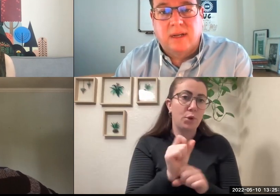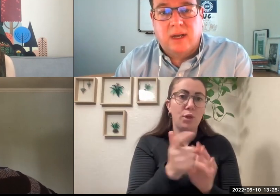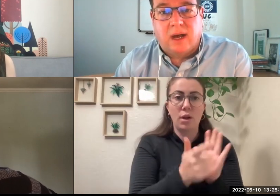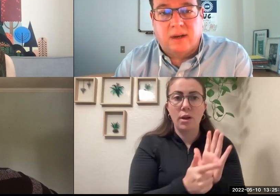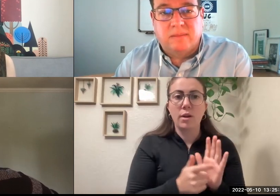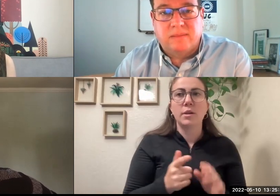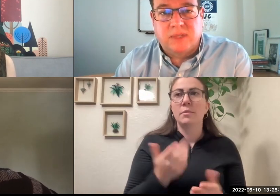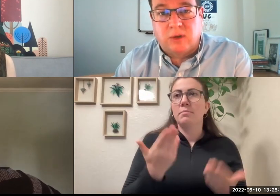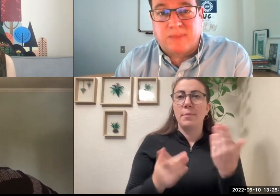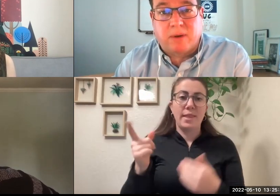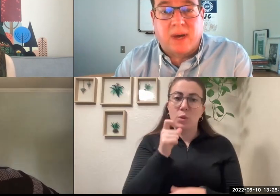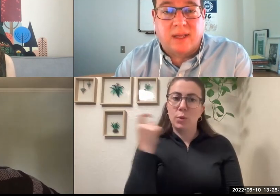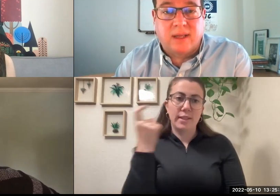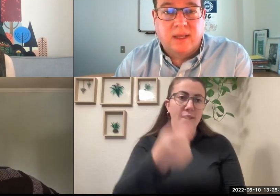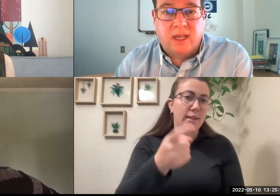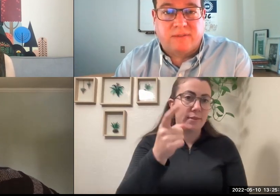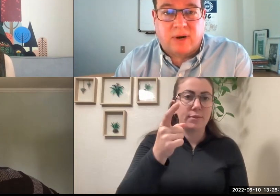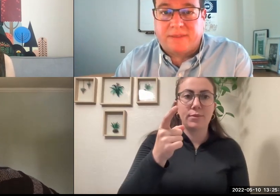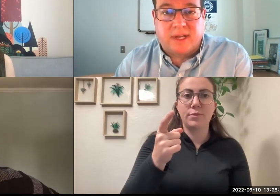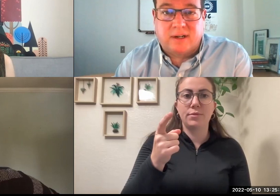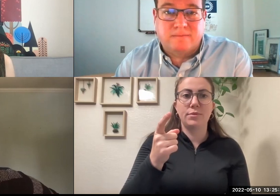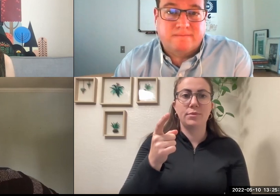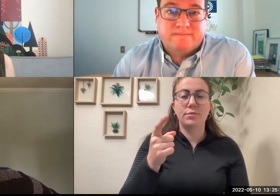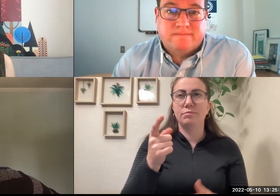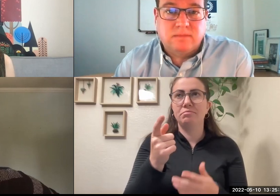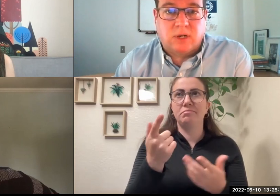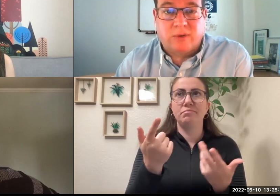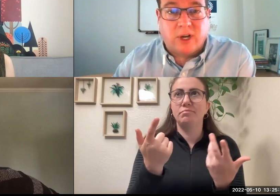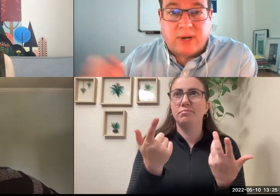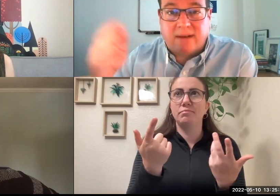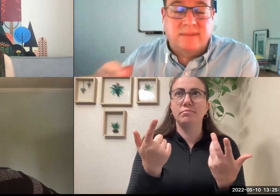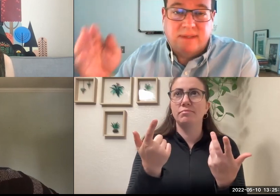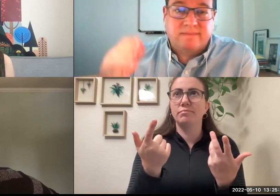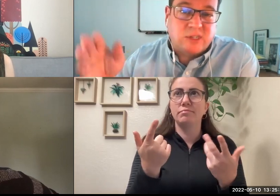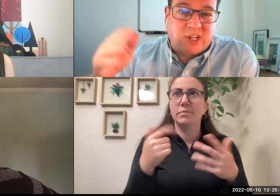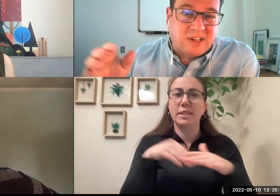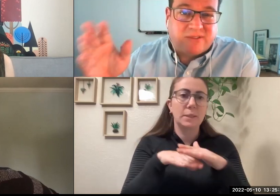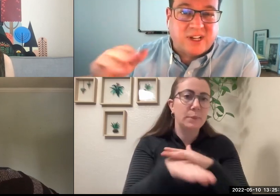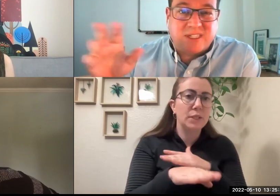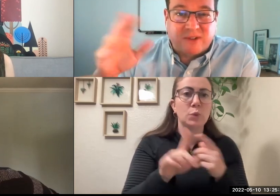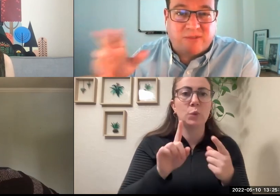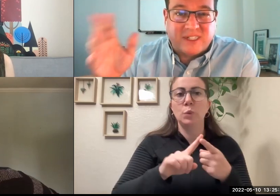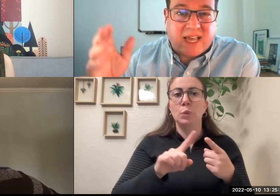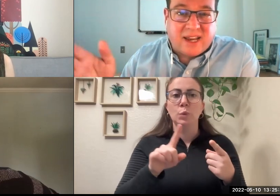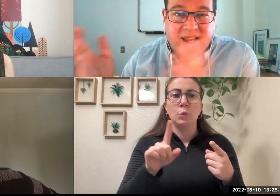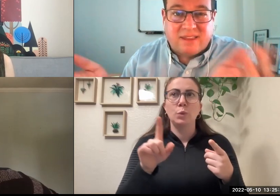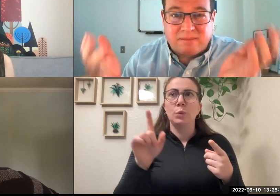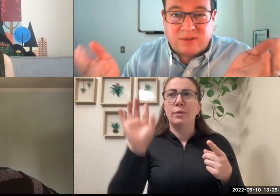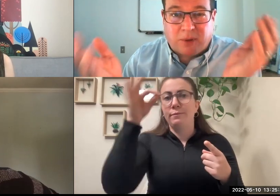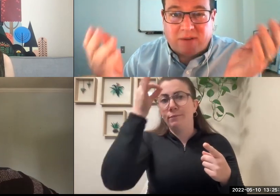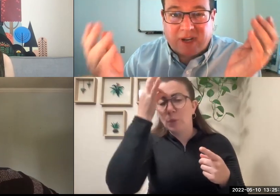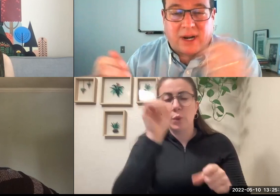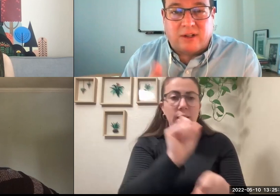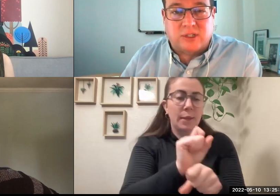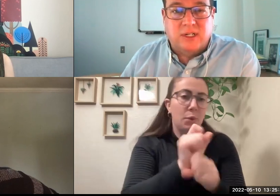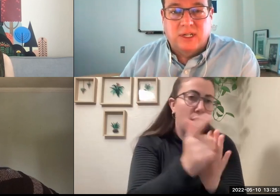you don't get to use public money if you're out there. You know, we've all agreed unions are good for us. We're good for society. They're